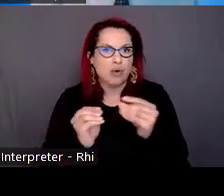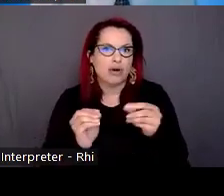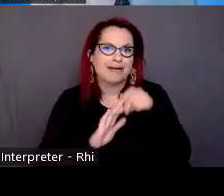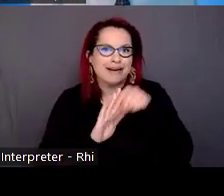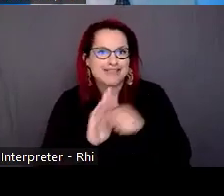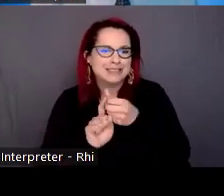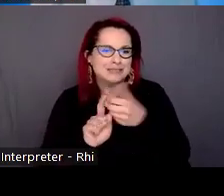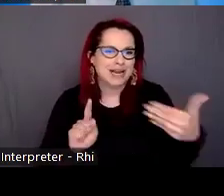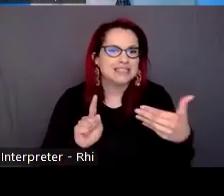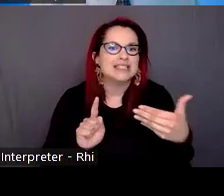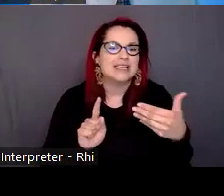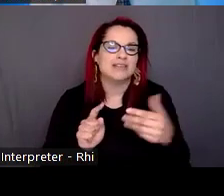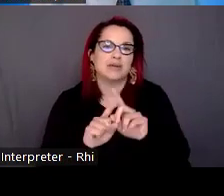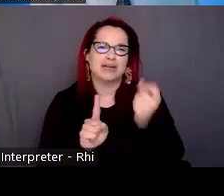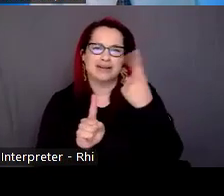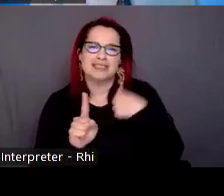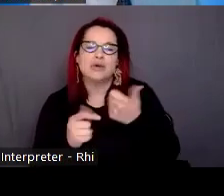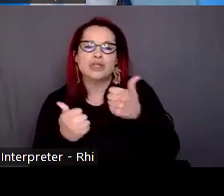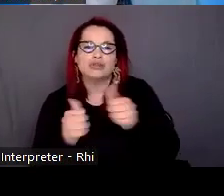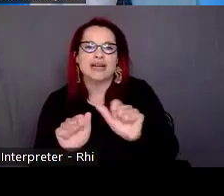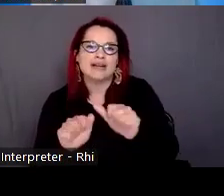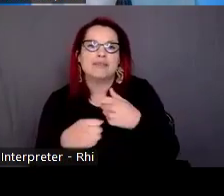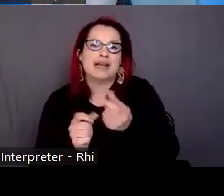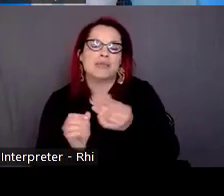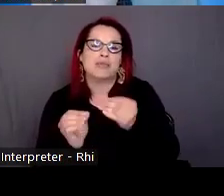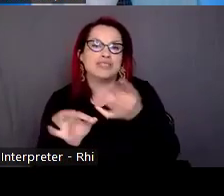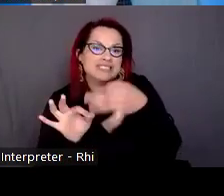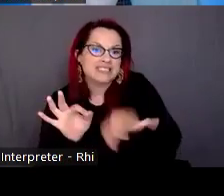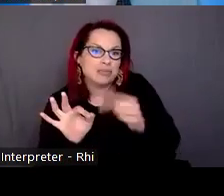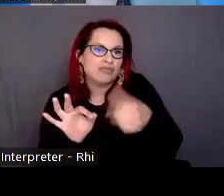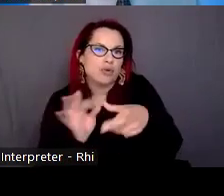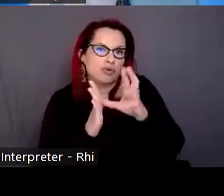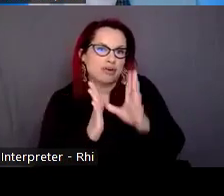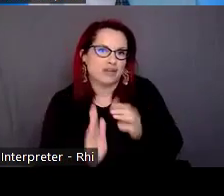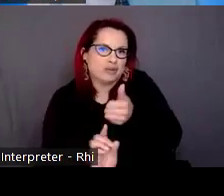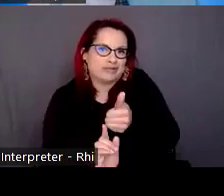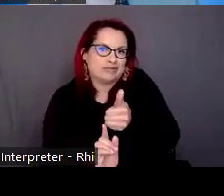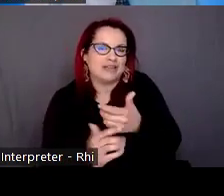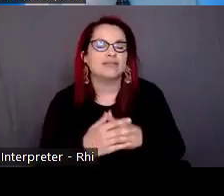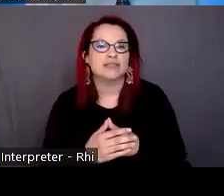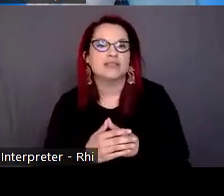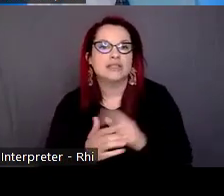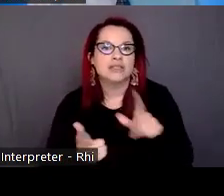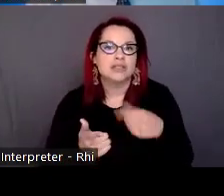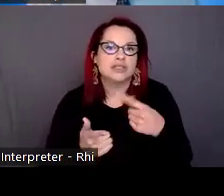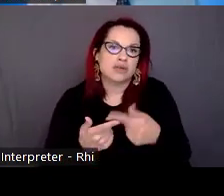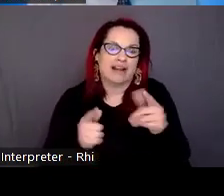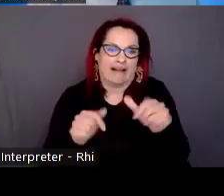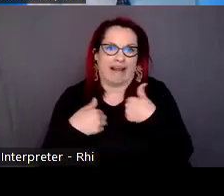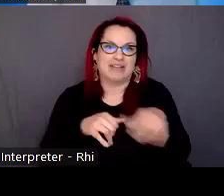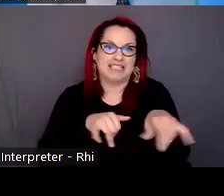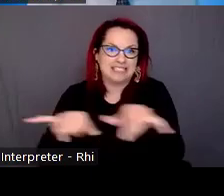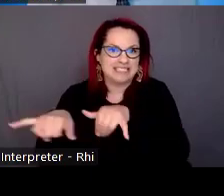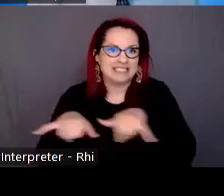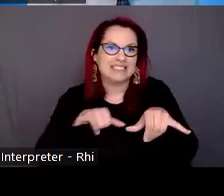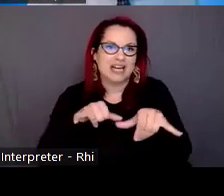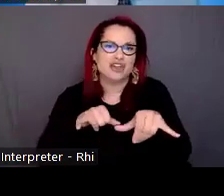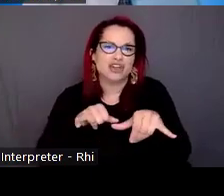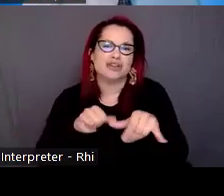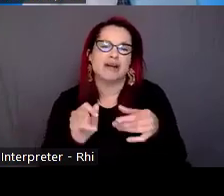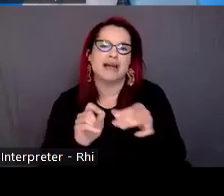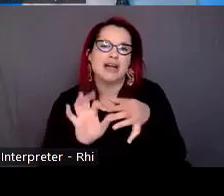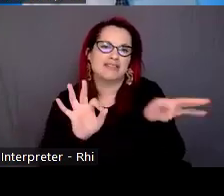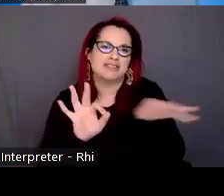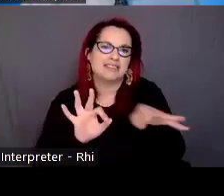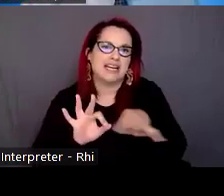this simpler for reviewers. So keeping the standard text is easier as we're reviewing, multiple